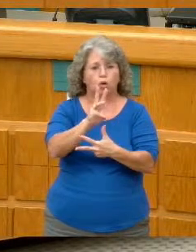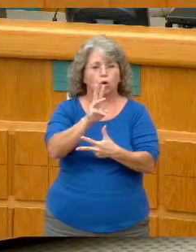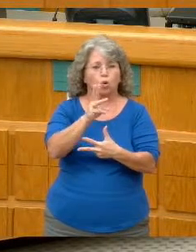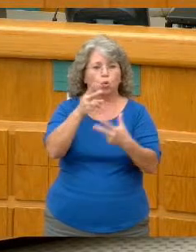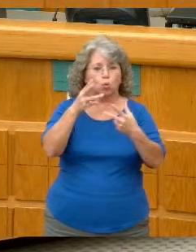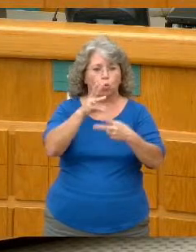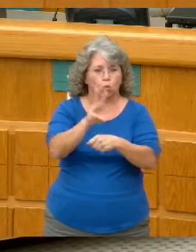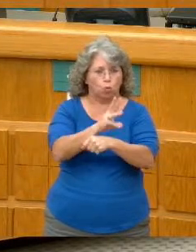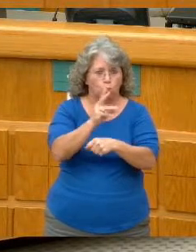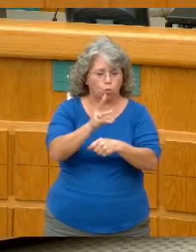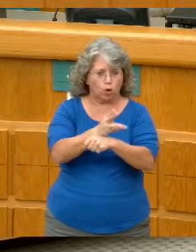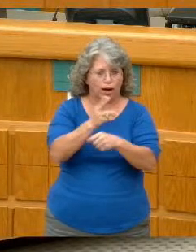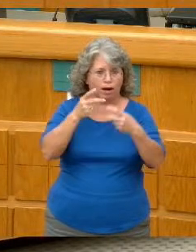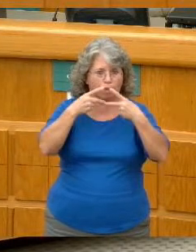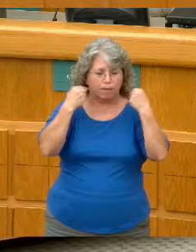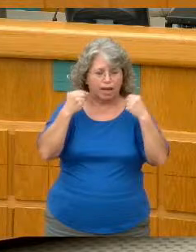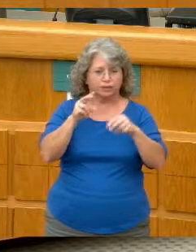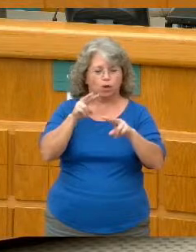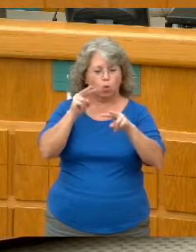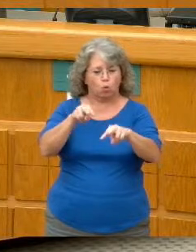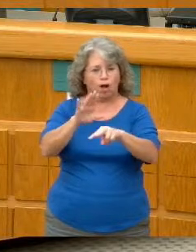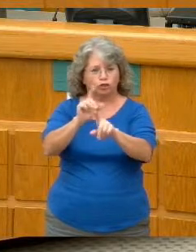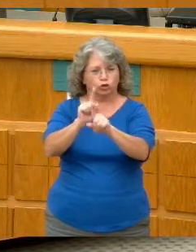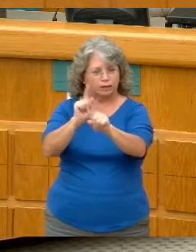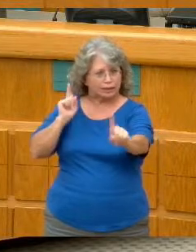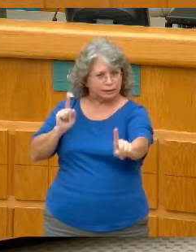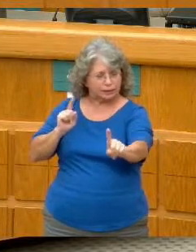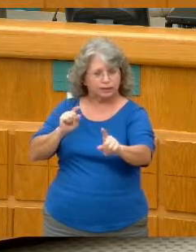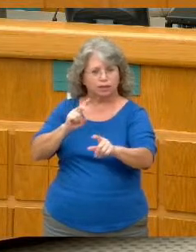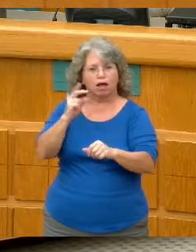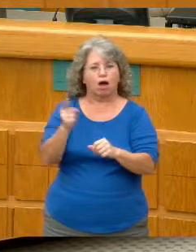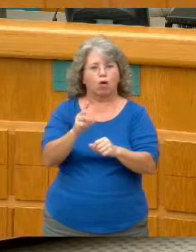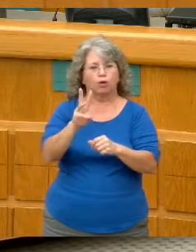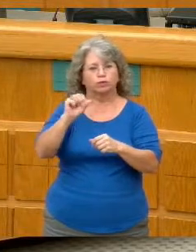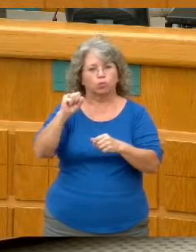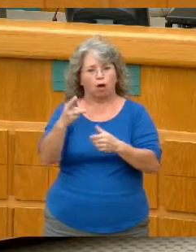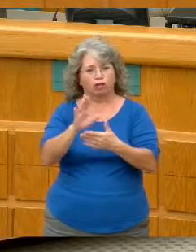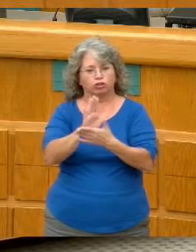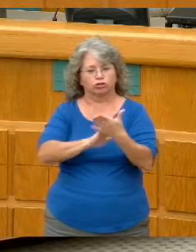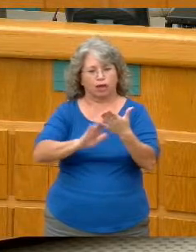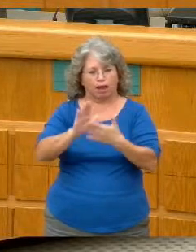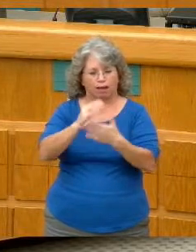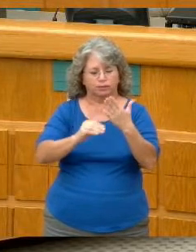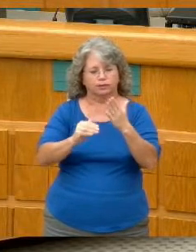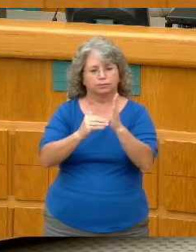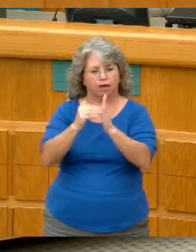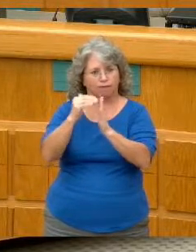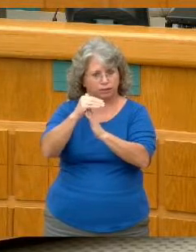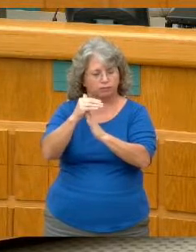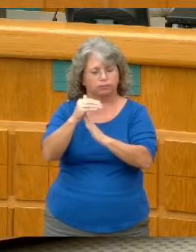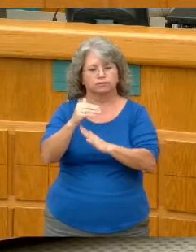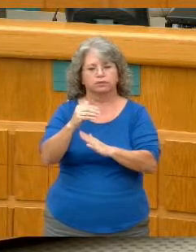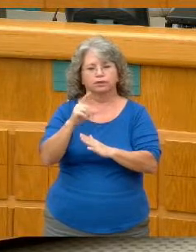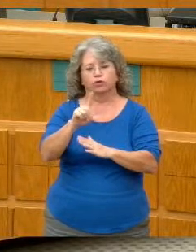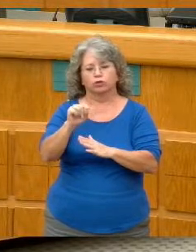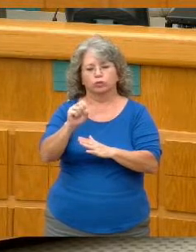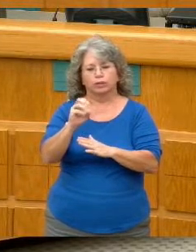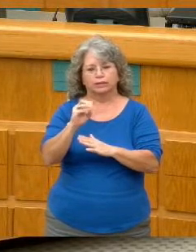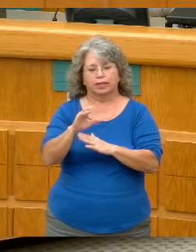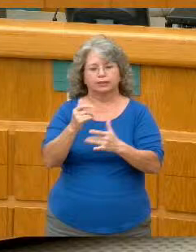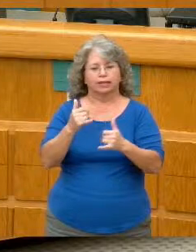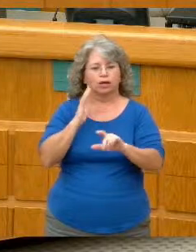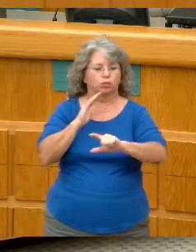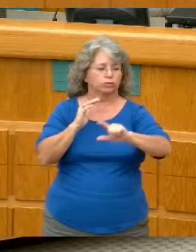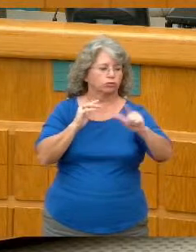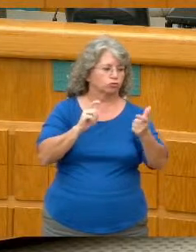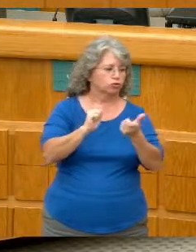wearing a mask, watch your distance, and always wash your hands as often as possible for at least 20 seconds. I will now turn it